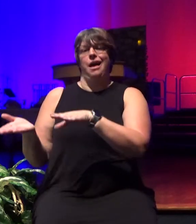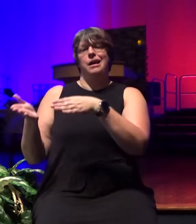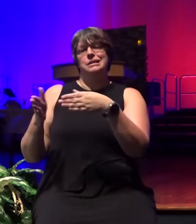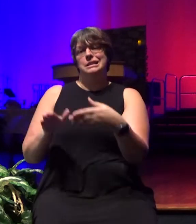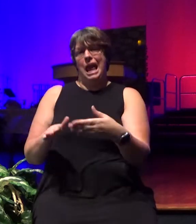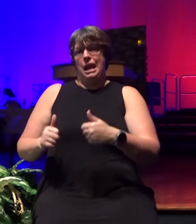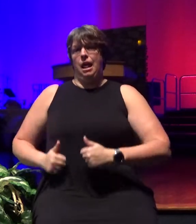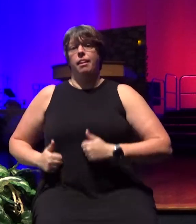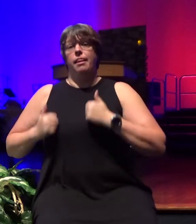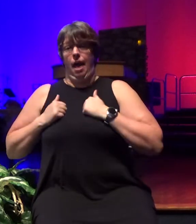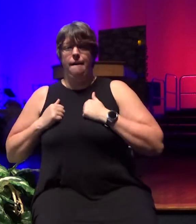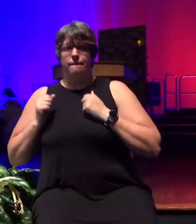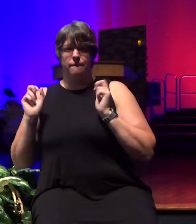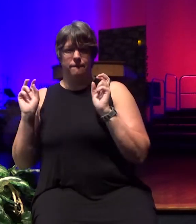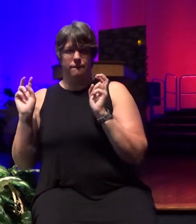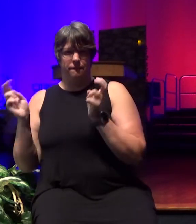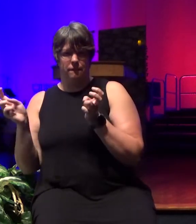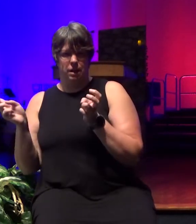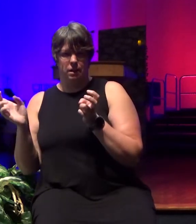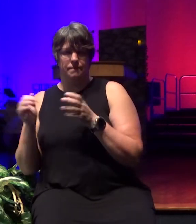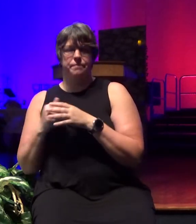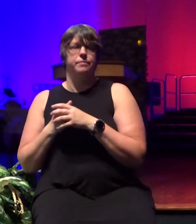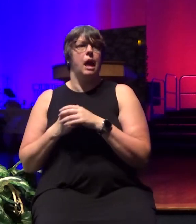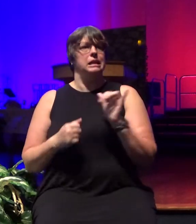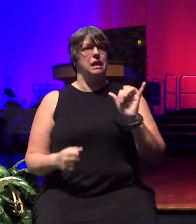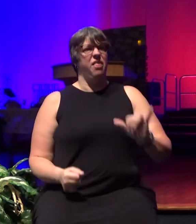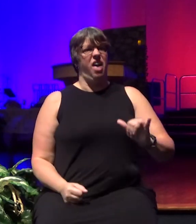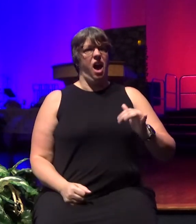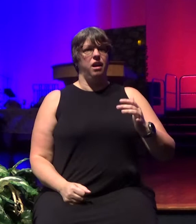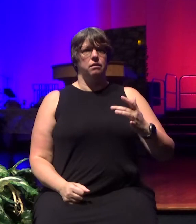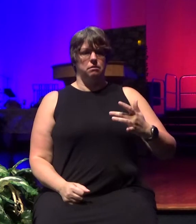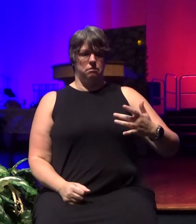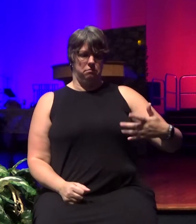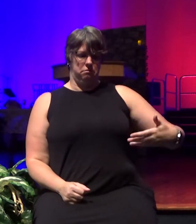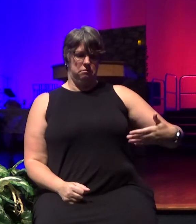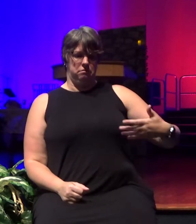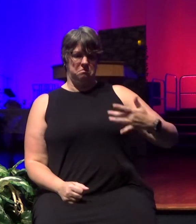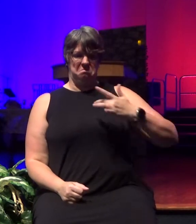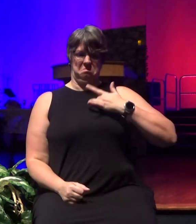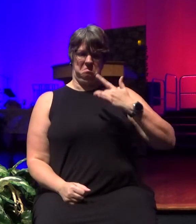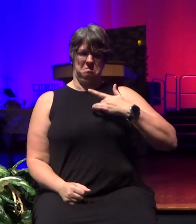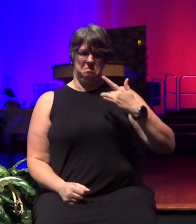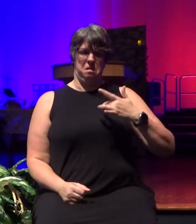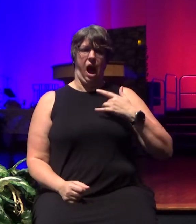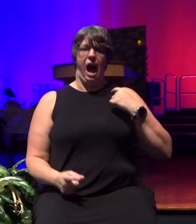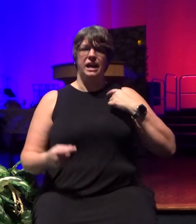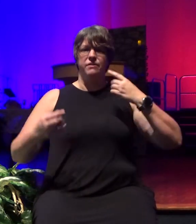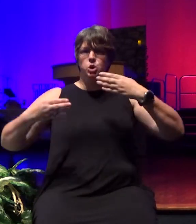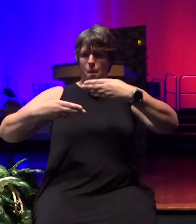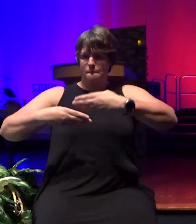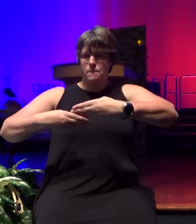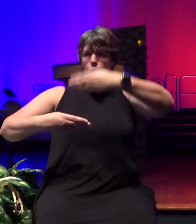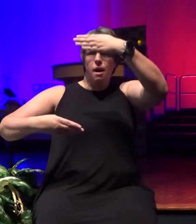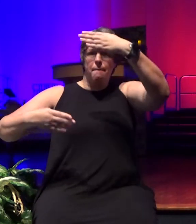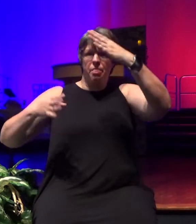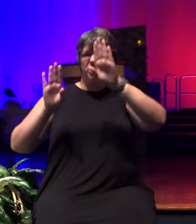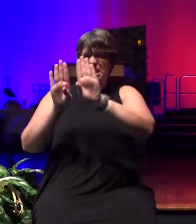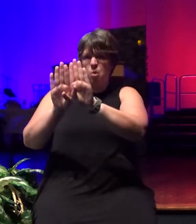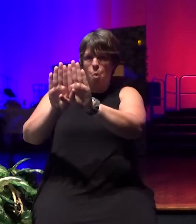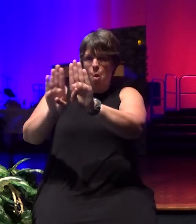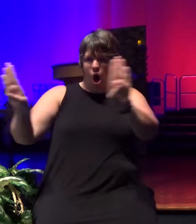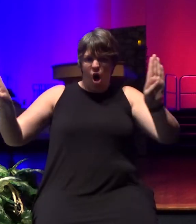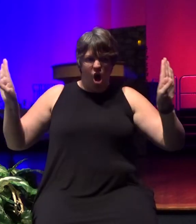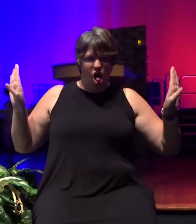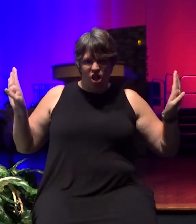that I got to put up big walls and no adventuring out, no risking